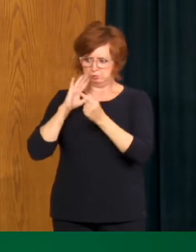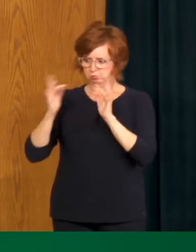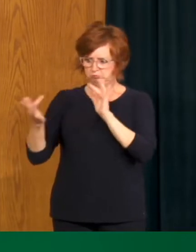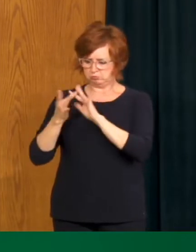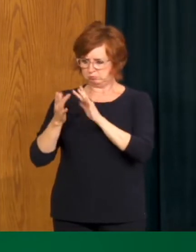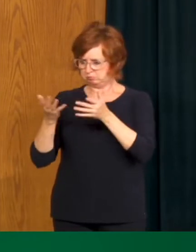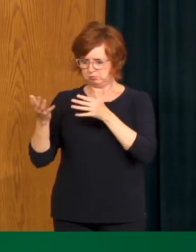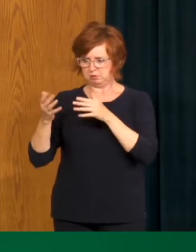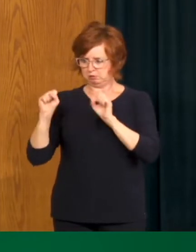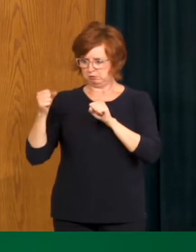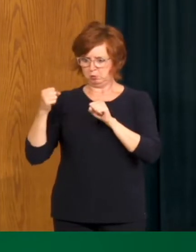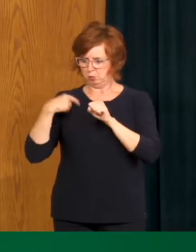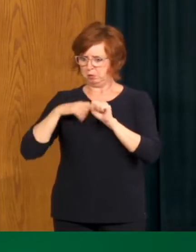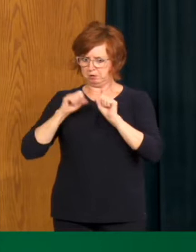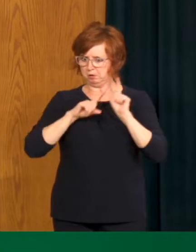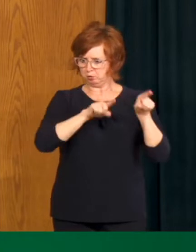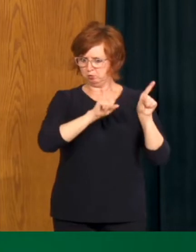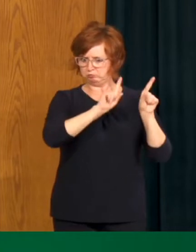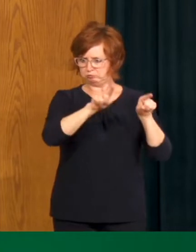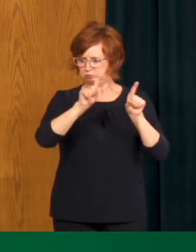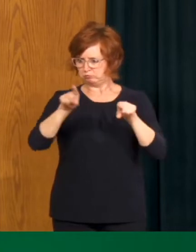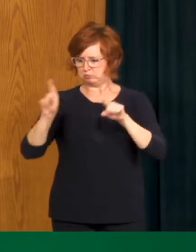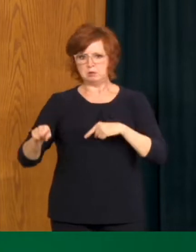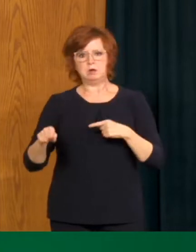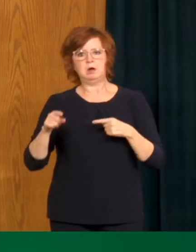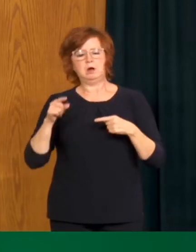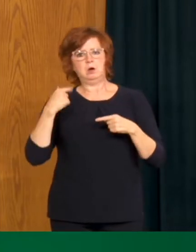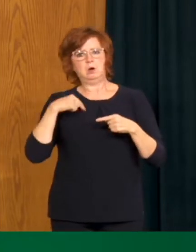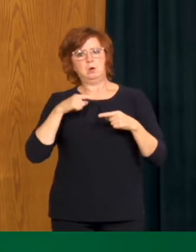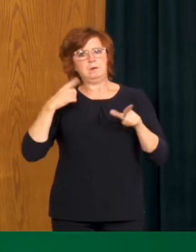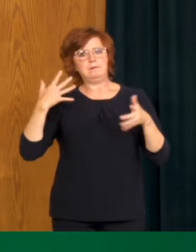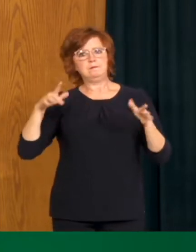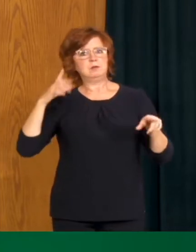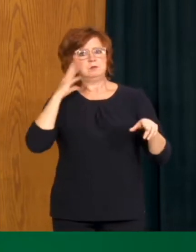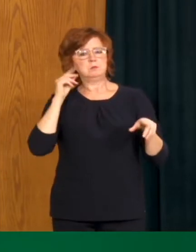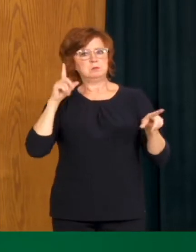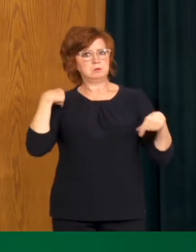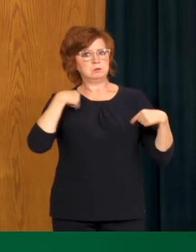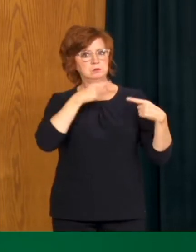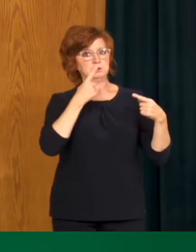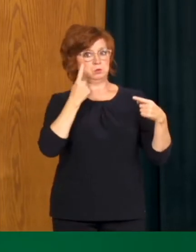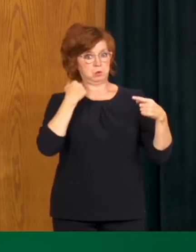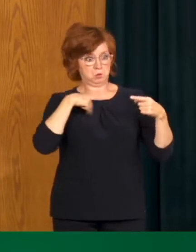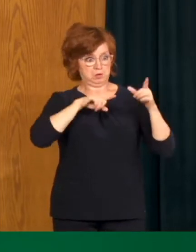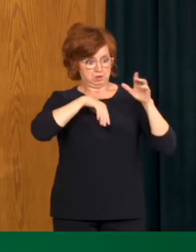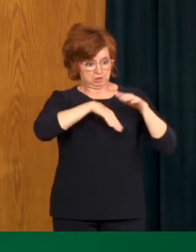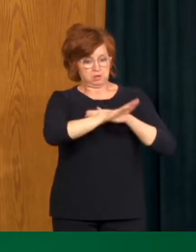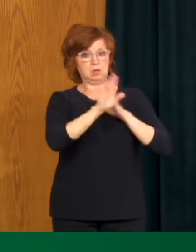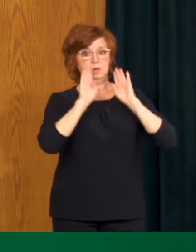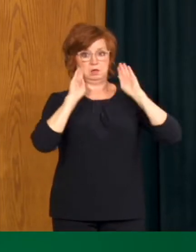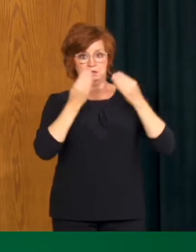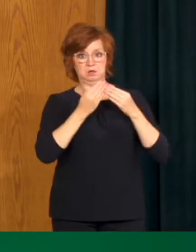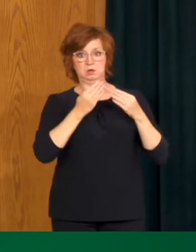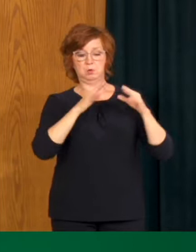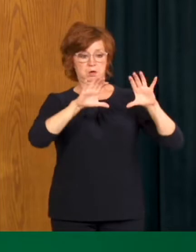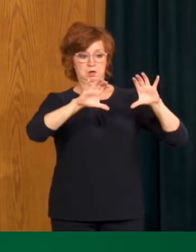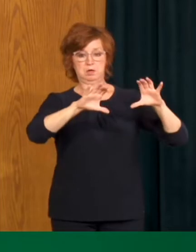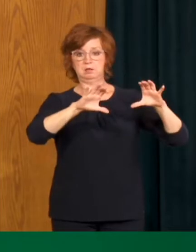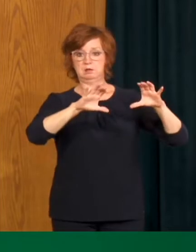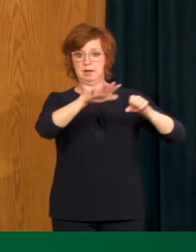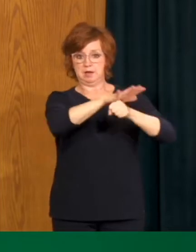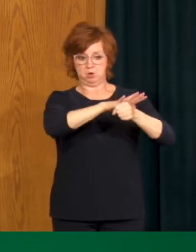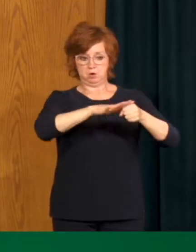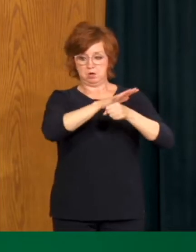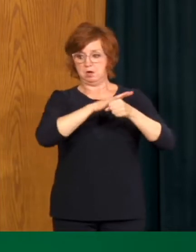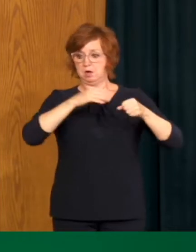we've been going door to door once on colony and doing risk assessments, harm reduction, reminding folks of public